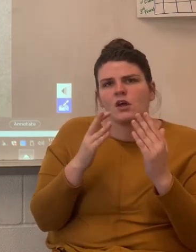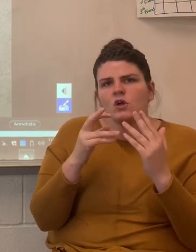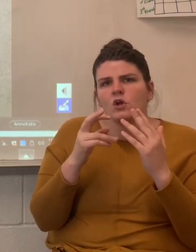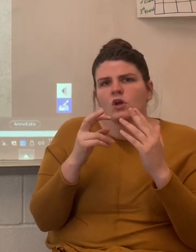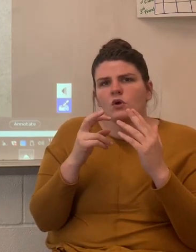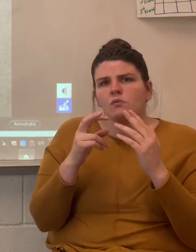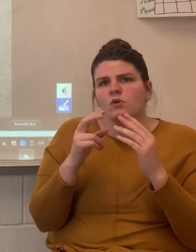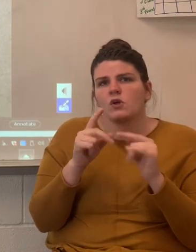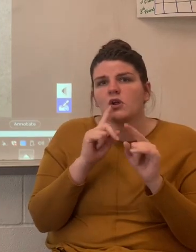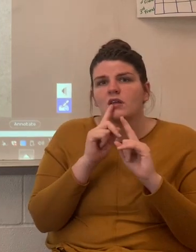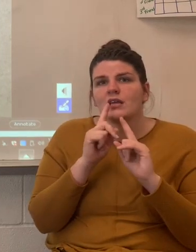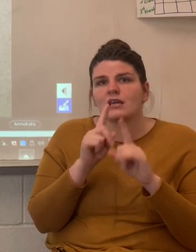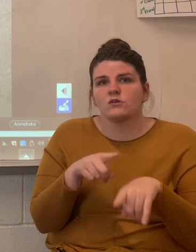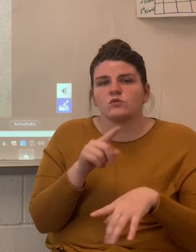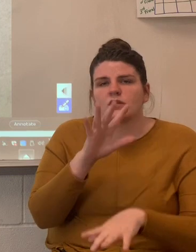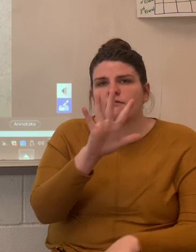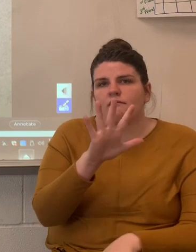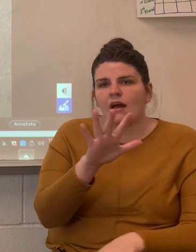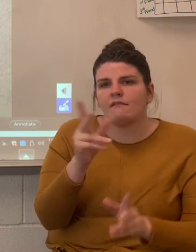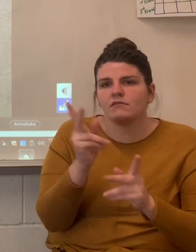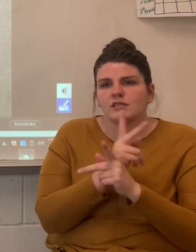5 times